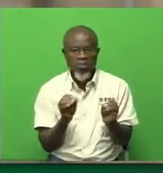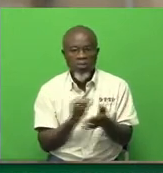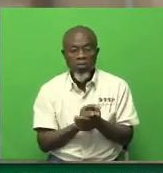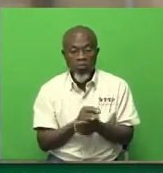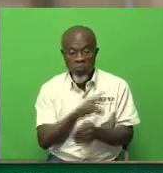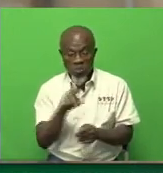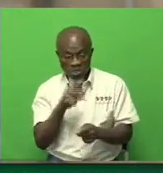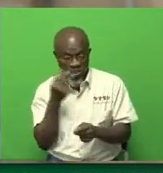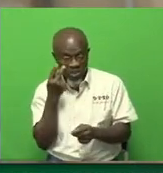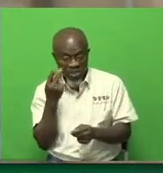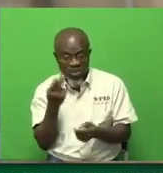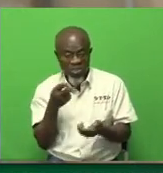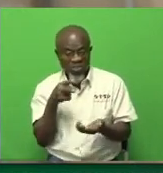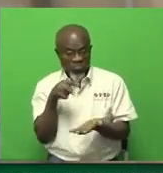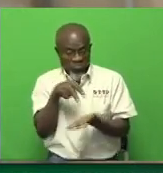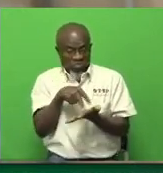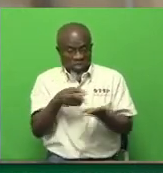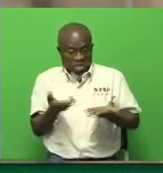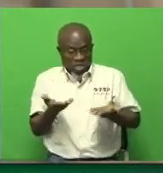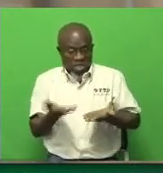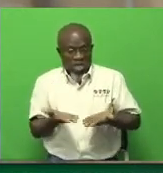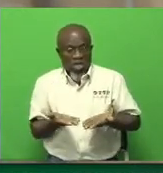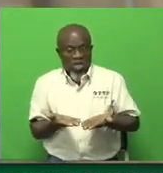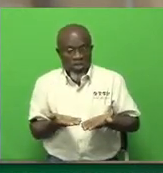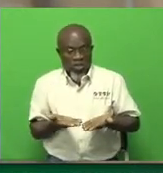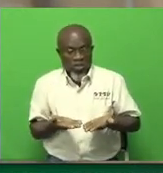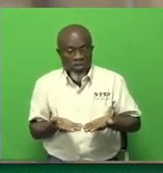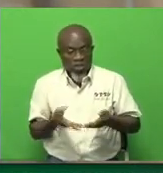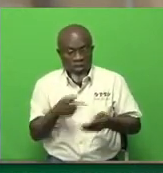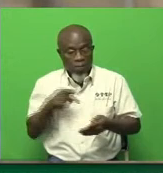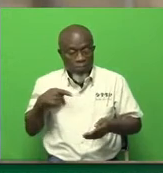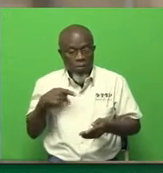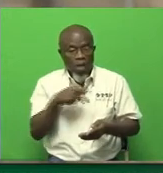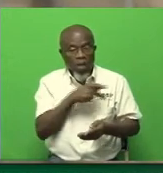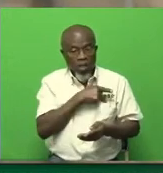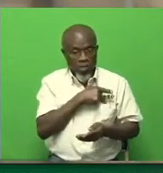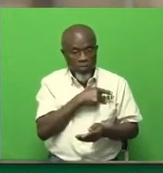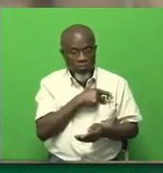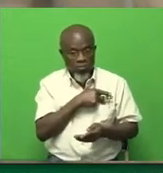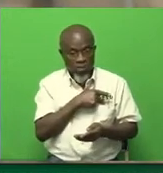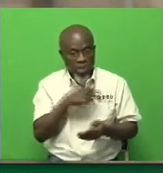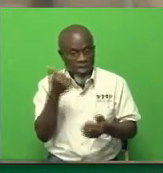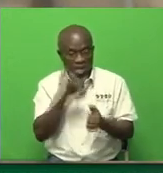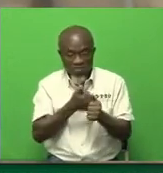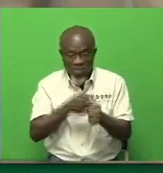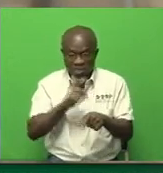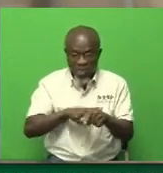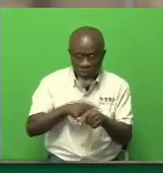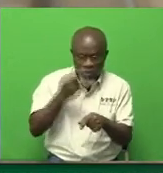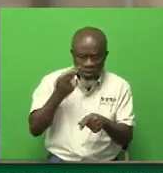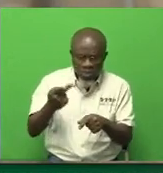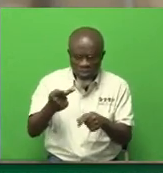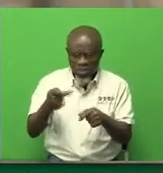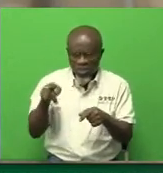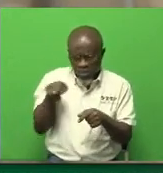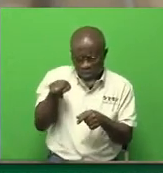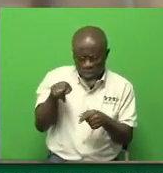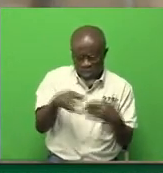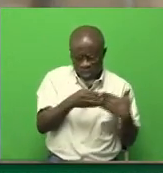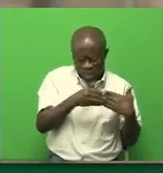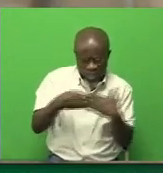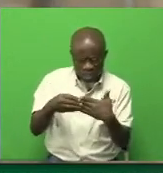in this Parliament we spent two years in this Parliament and she led her team at every single moment